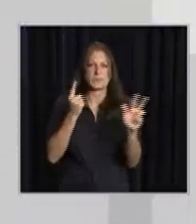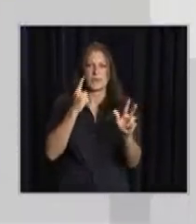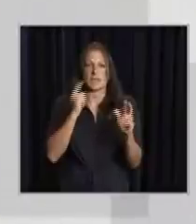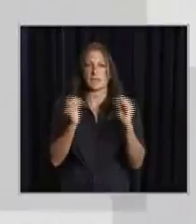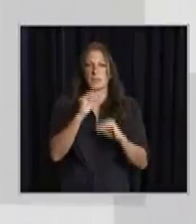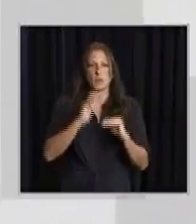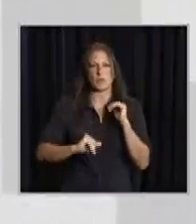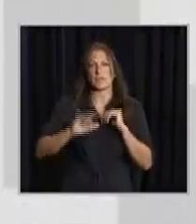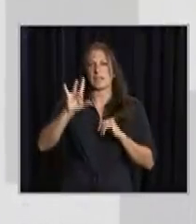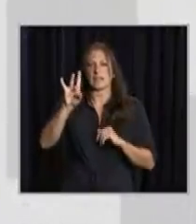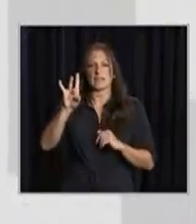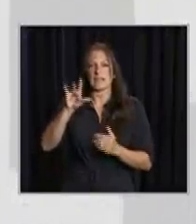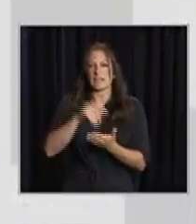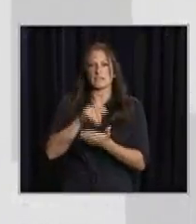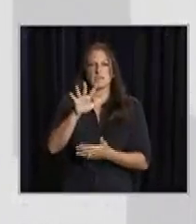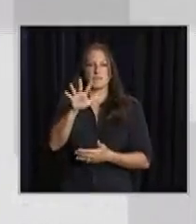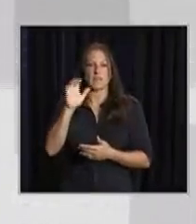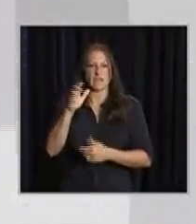day